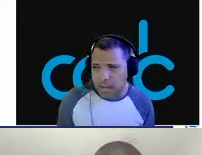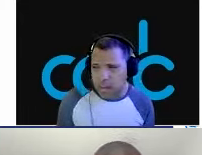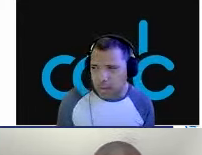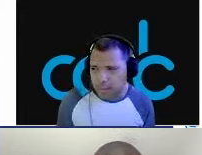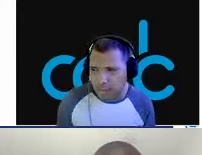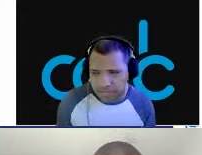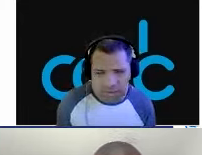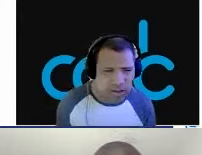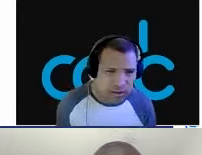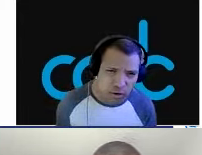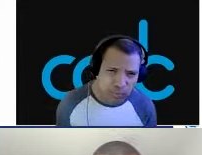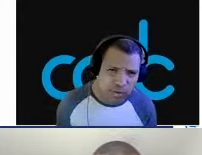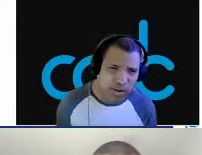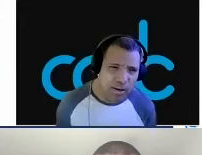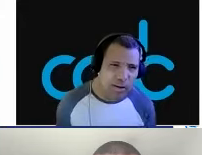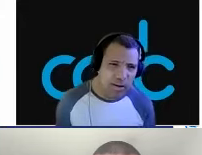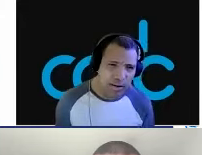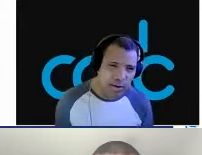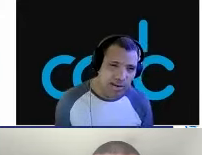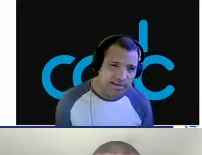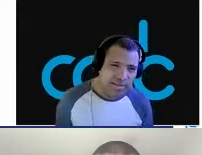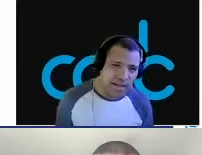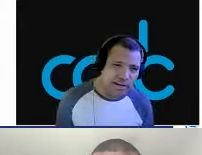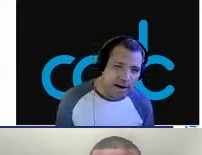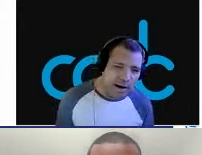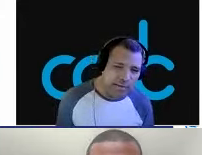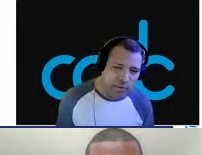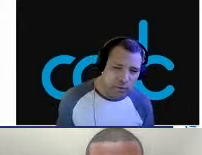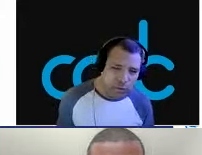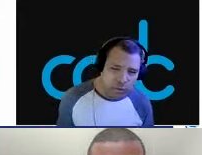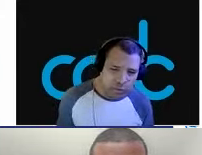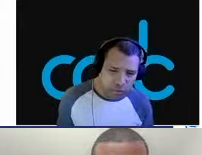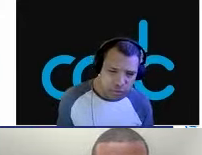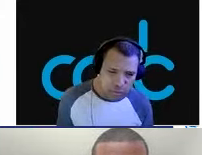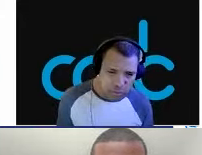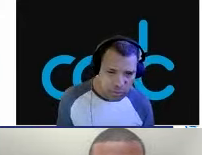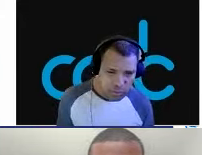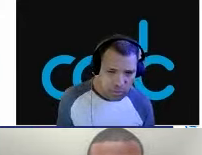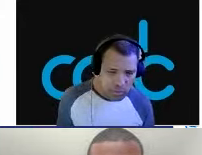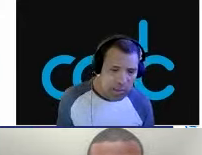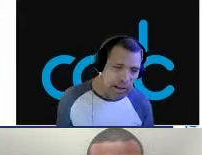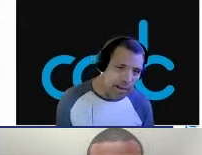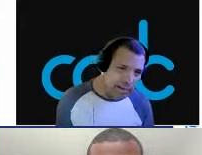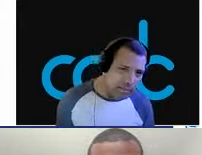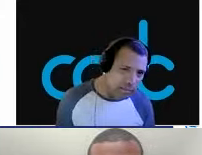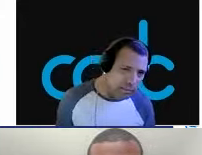my particular group, it is kind of hard to